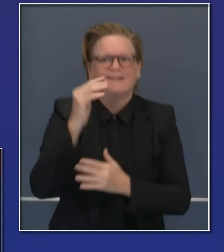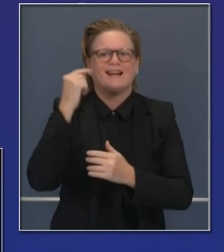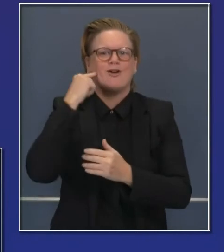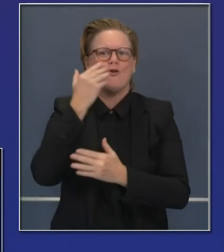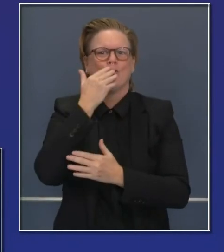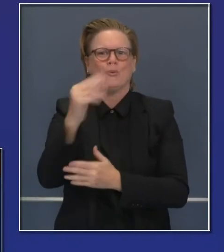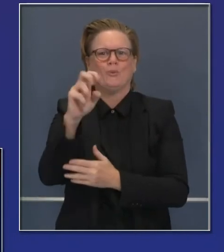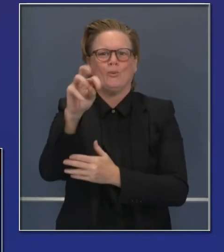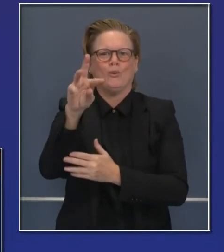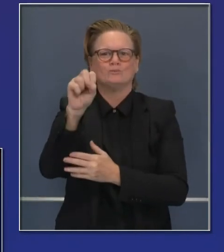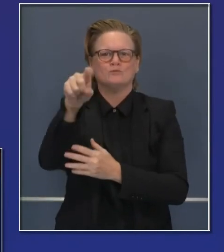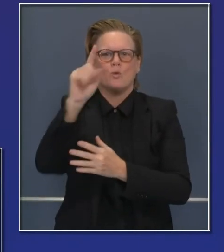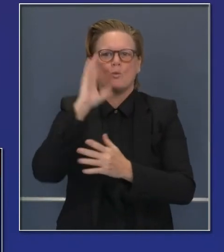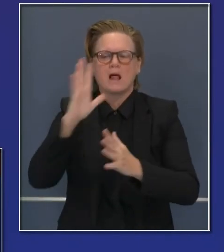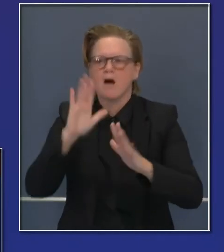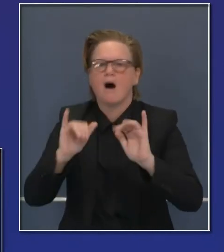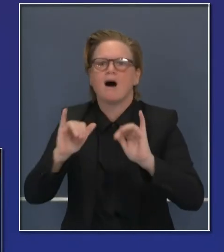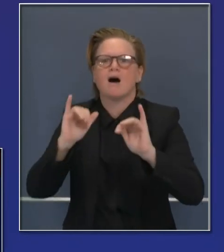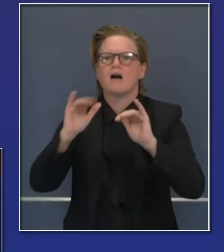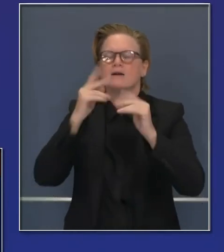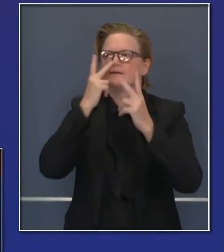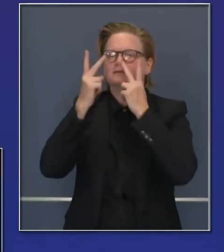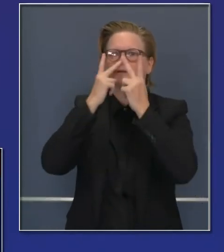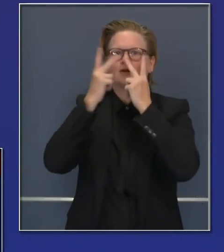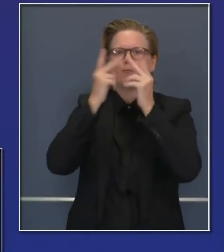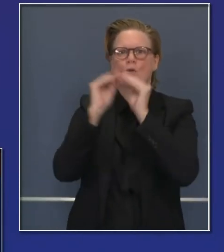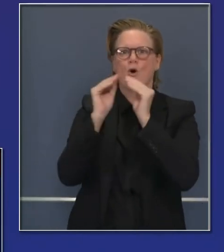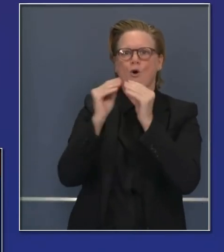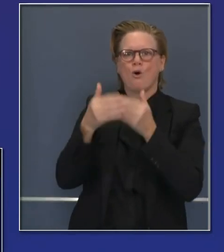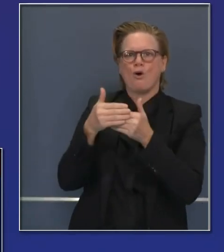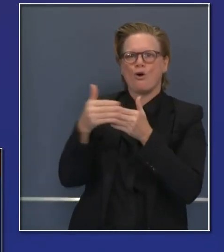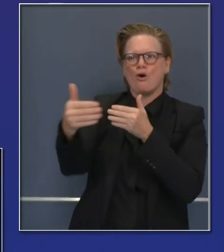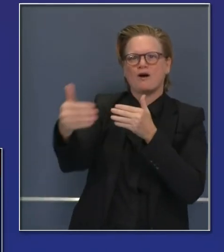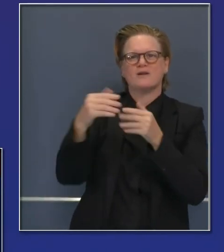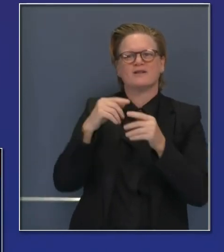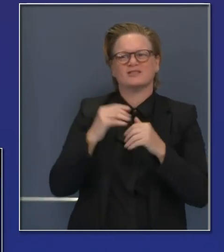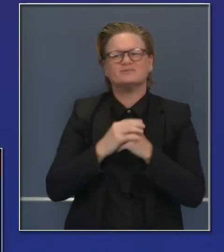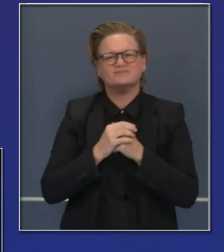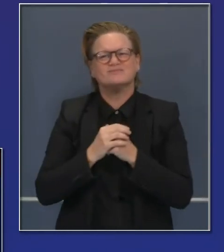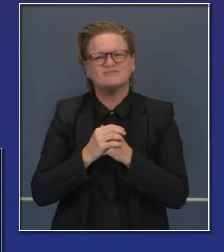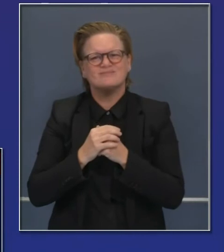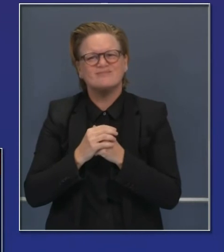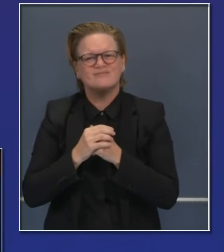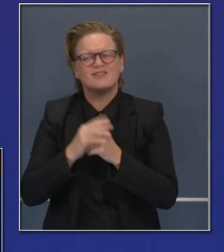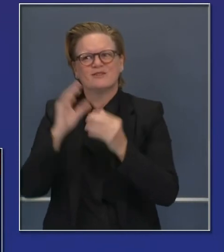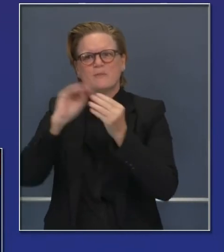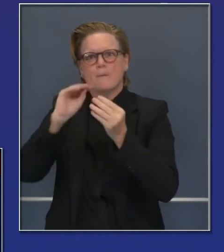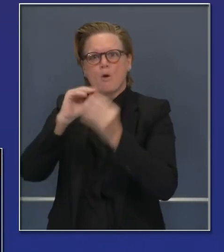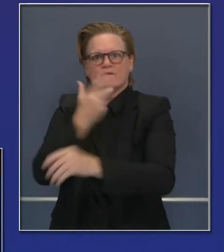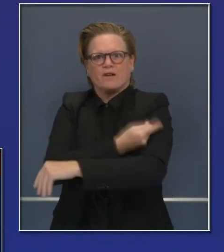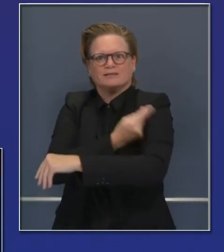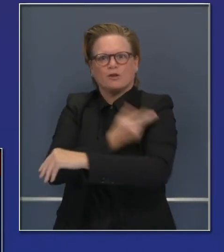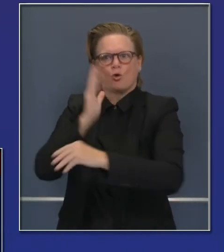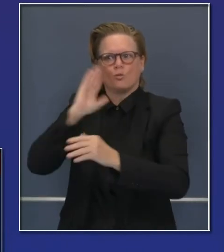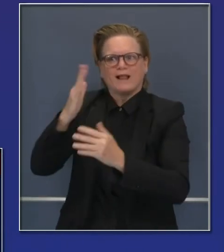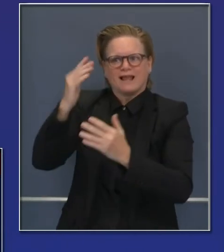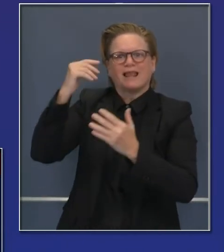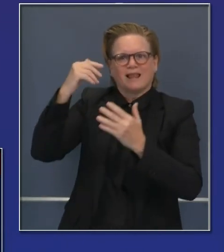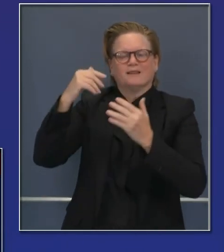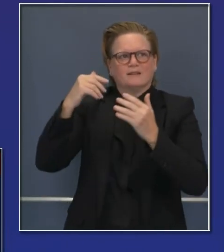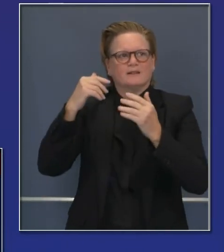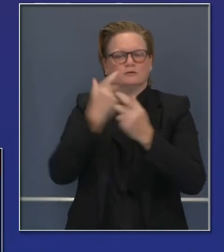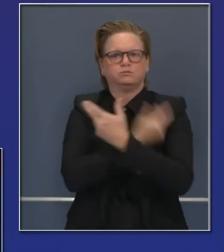arriving January, February, March. More and more individuals will be availing themselves the